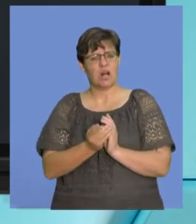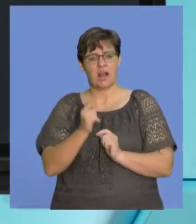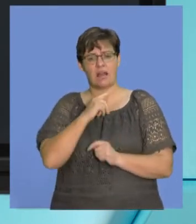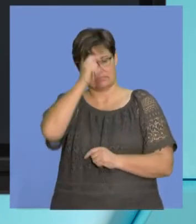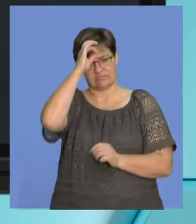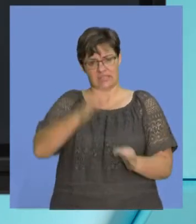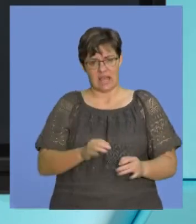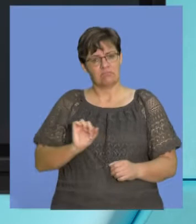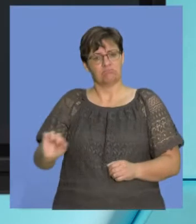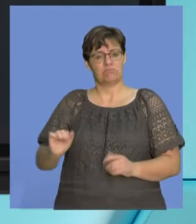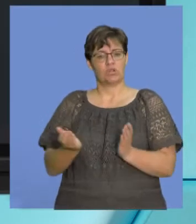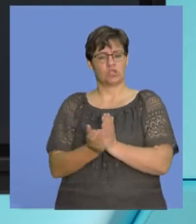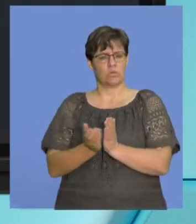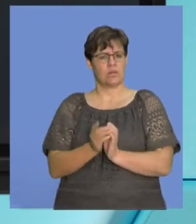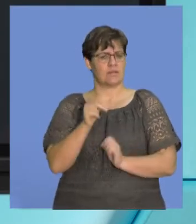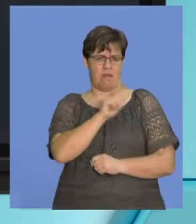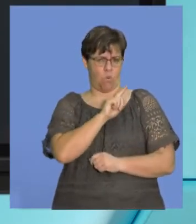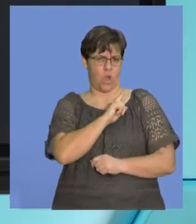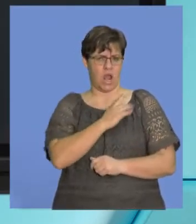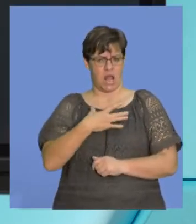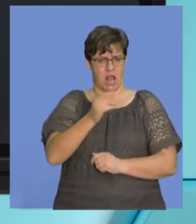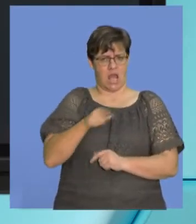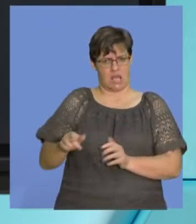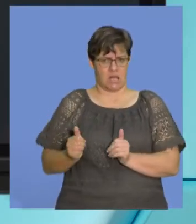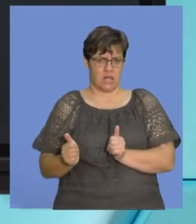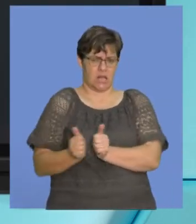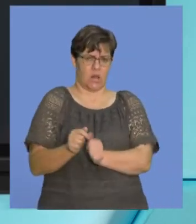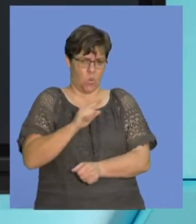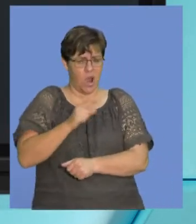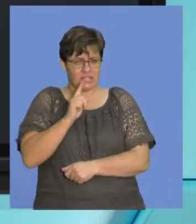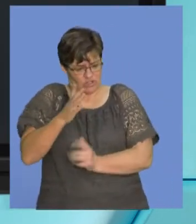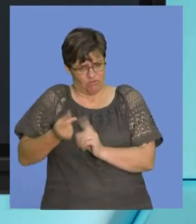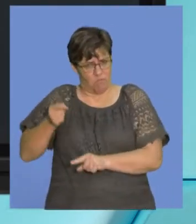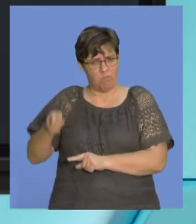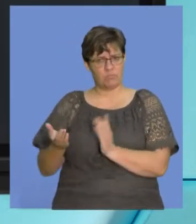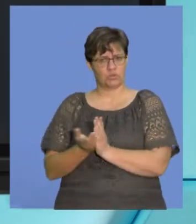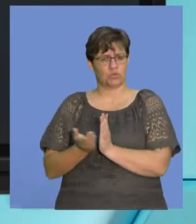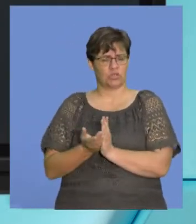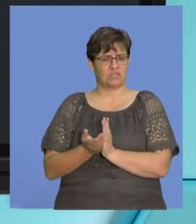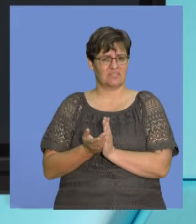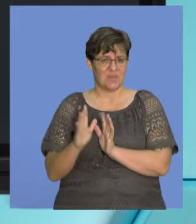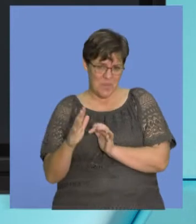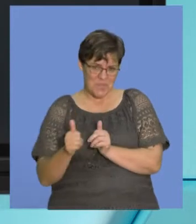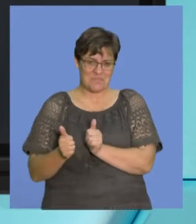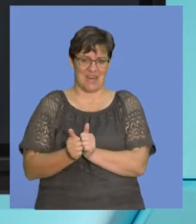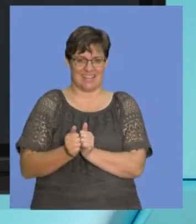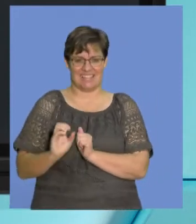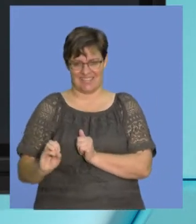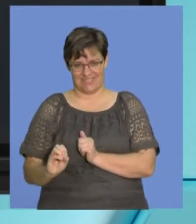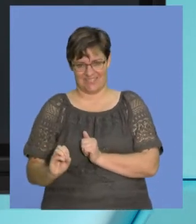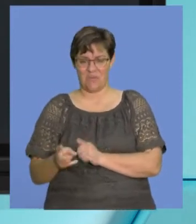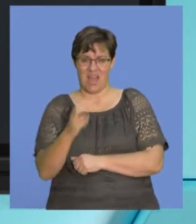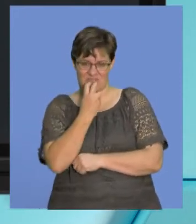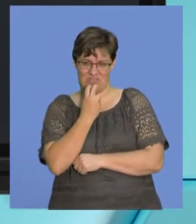if a decision goes towards your school in that favor, that there's a bias because your teacher from